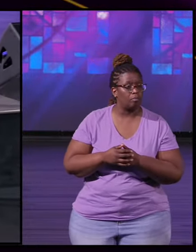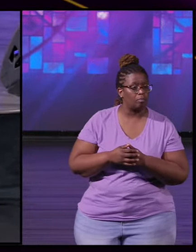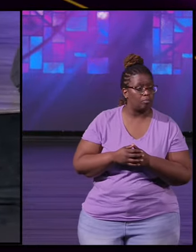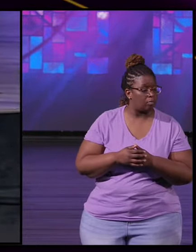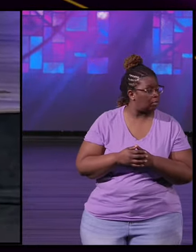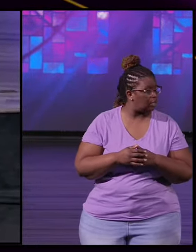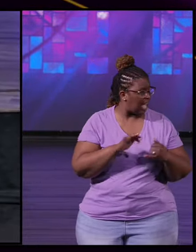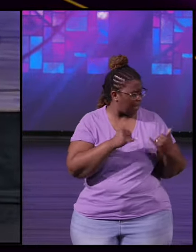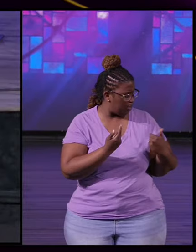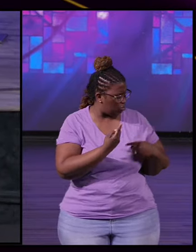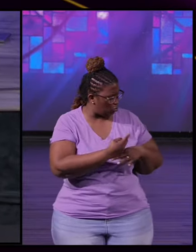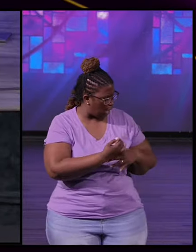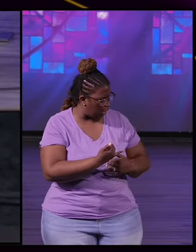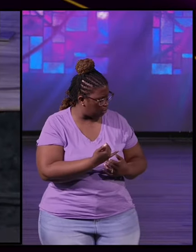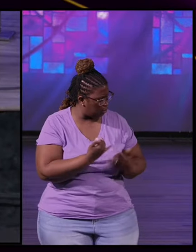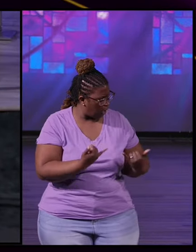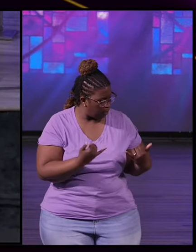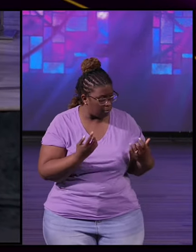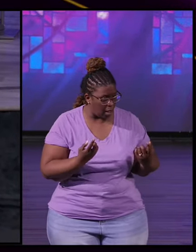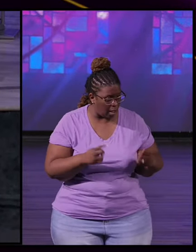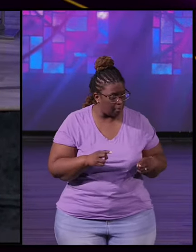Today.